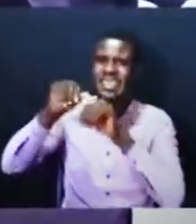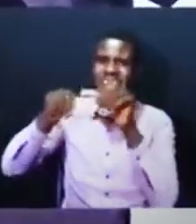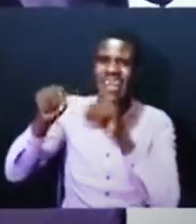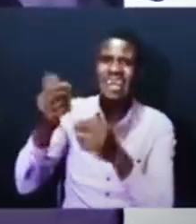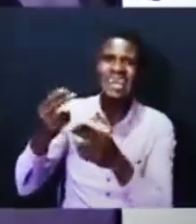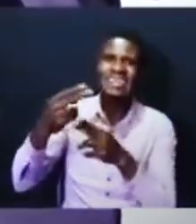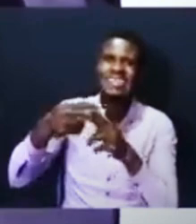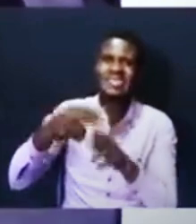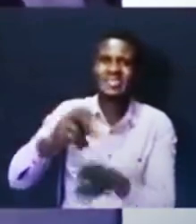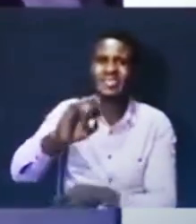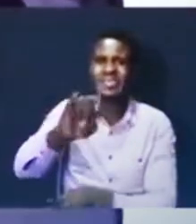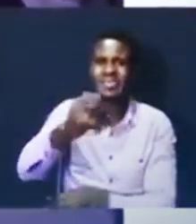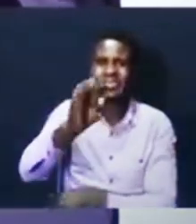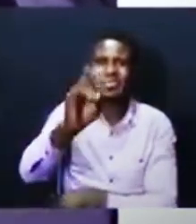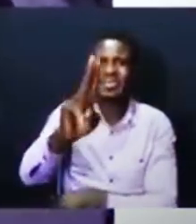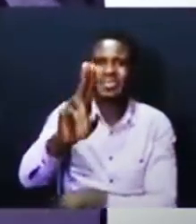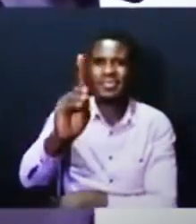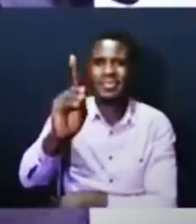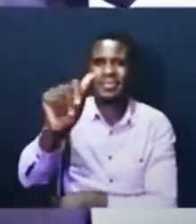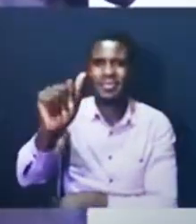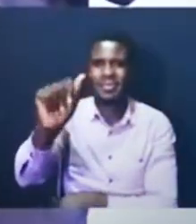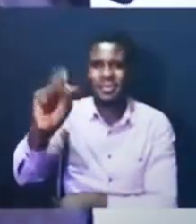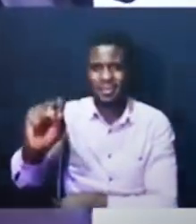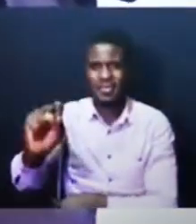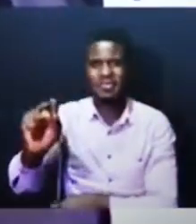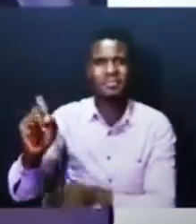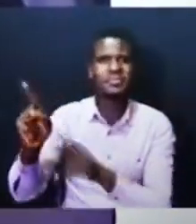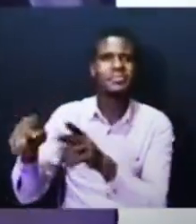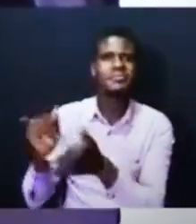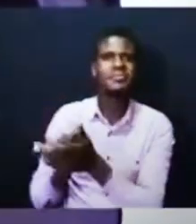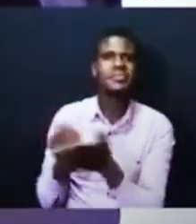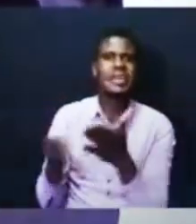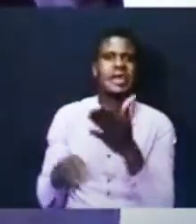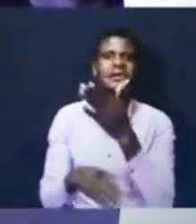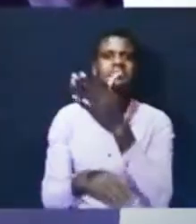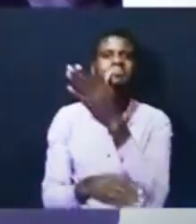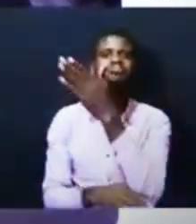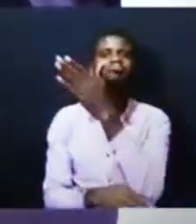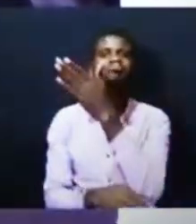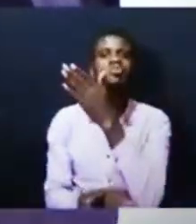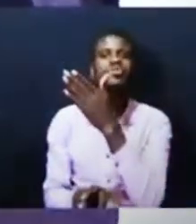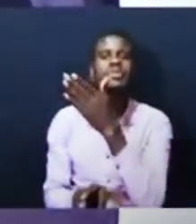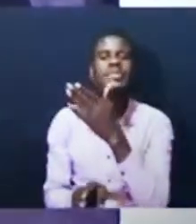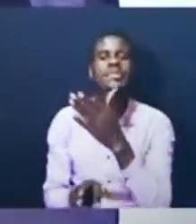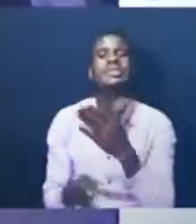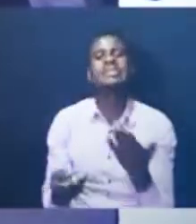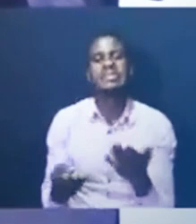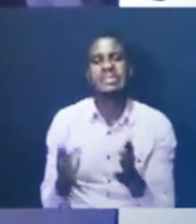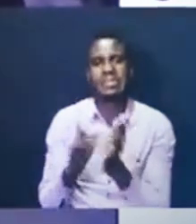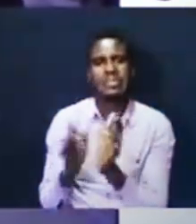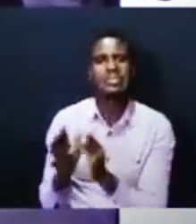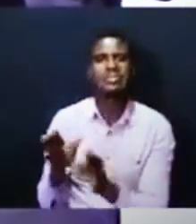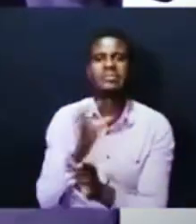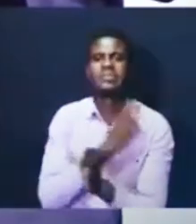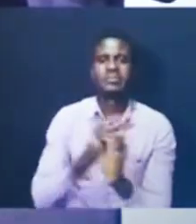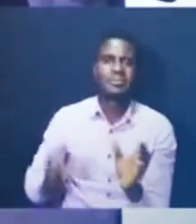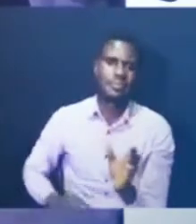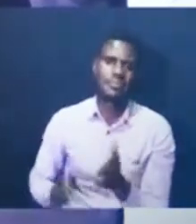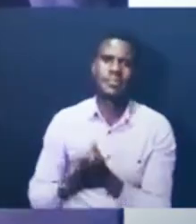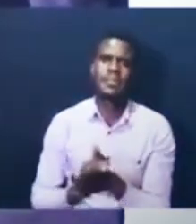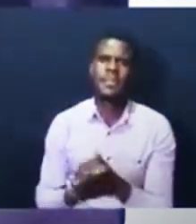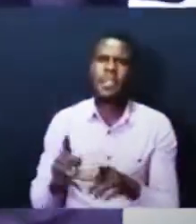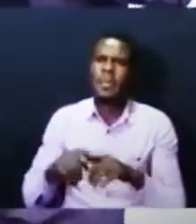was to betray Christ. But the fact is that once you cause offense, woe unto